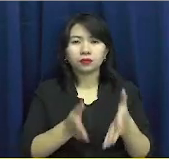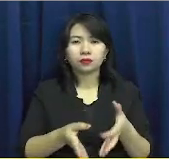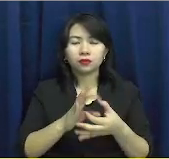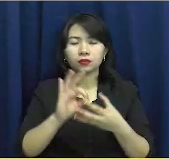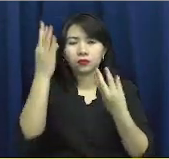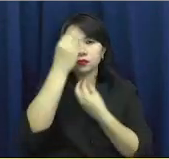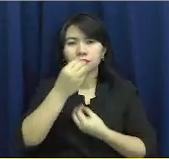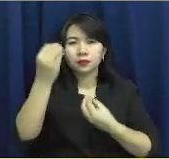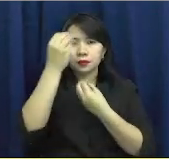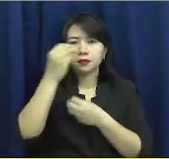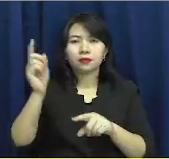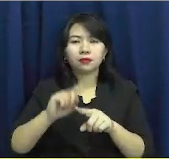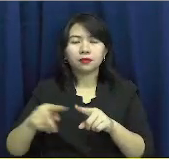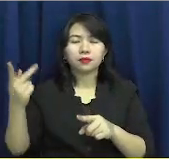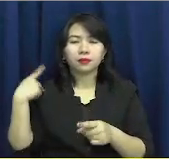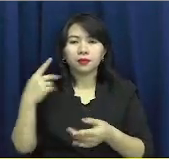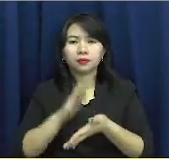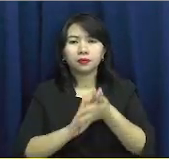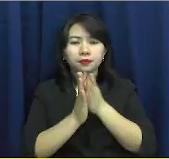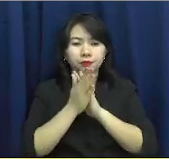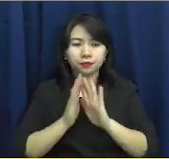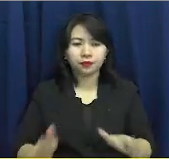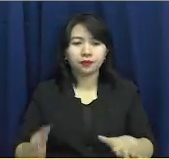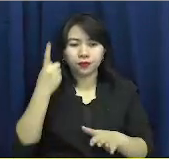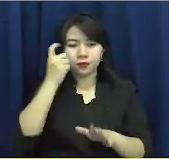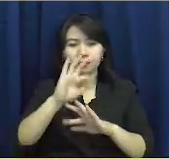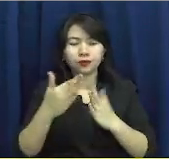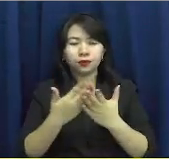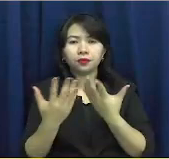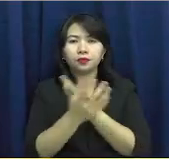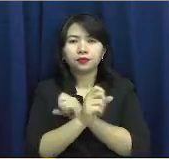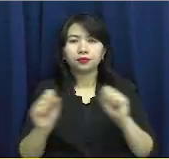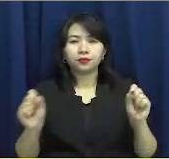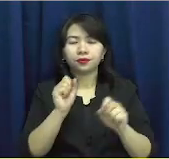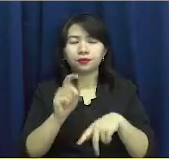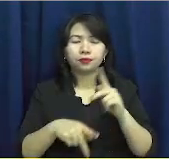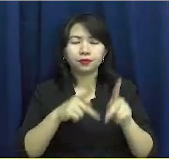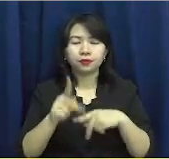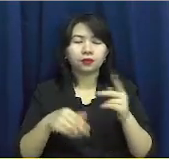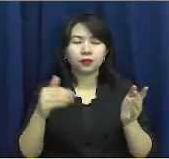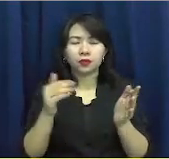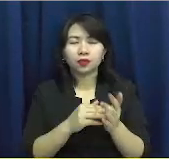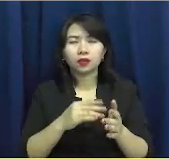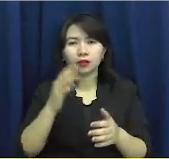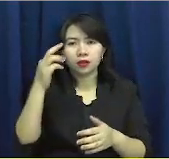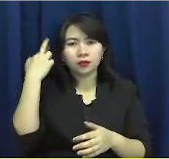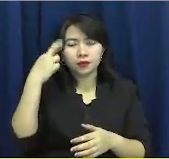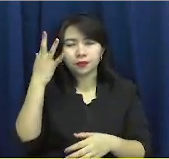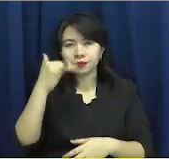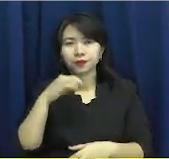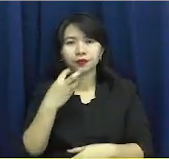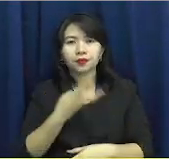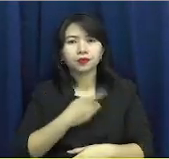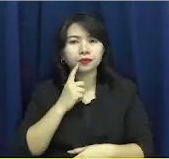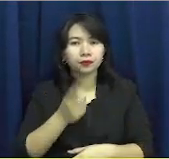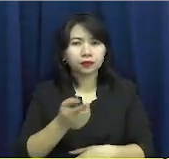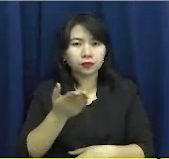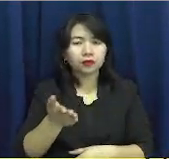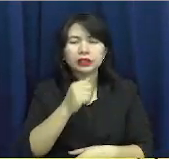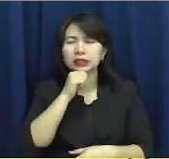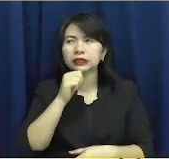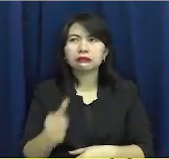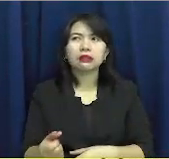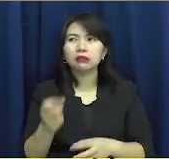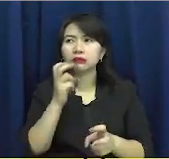churches of the saints. Now, kaya ko po binabanggit ang mga verses po na ito because hindi po mahirap unawain para po sa atin. As